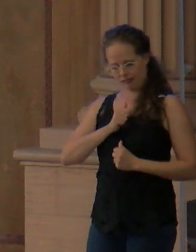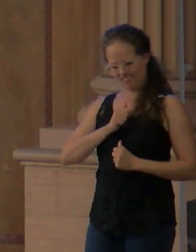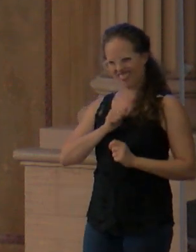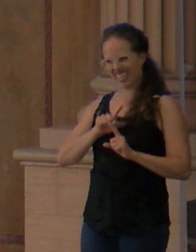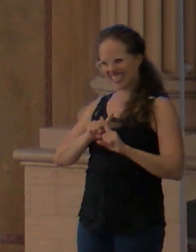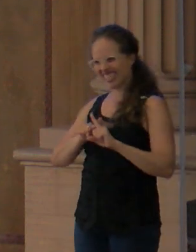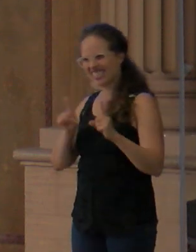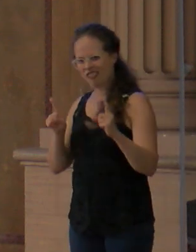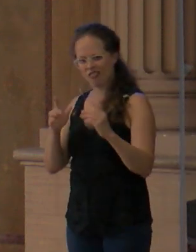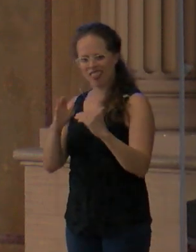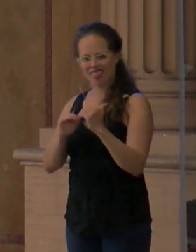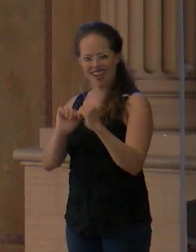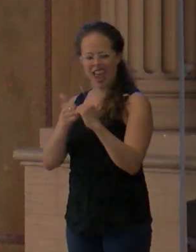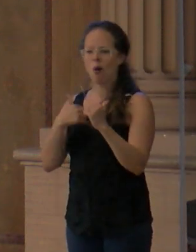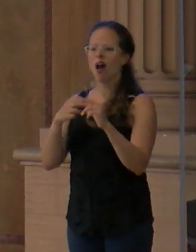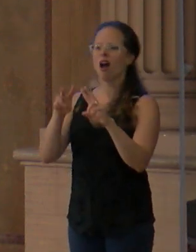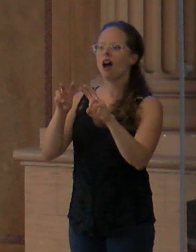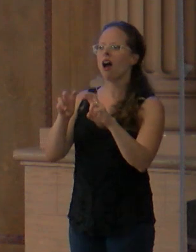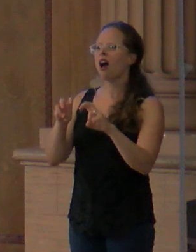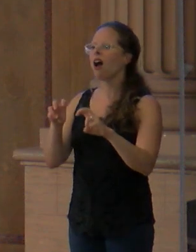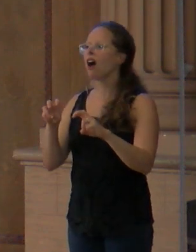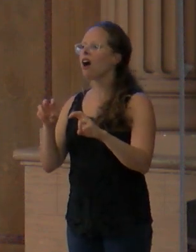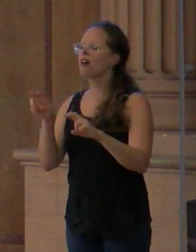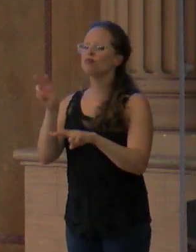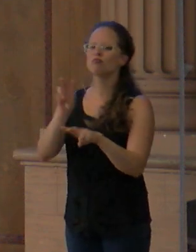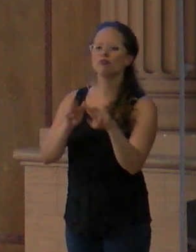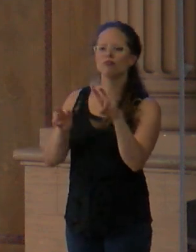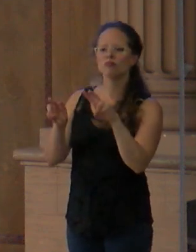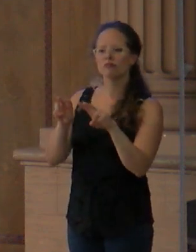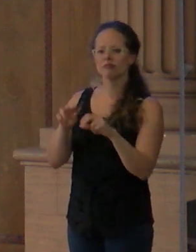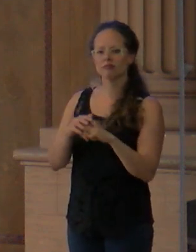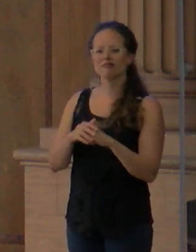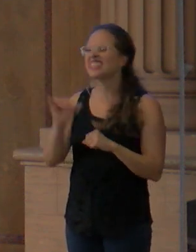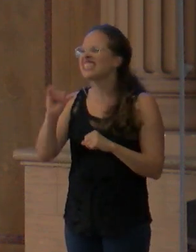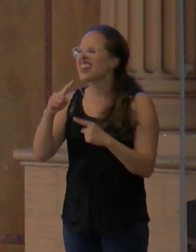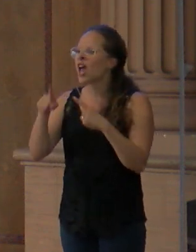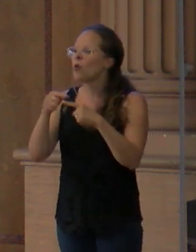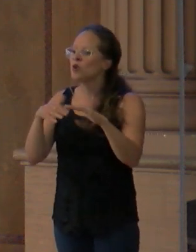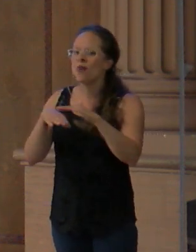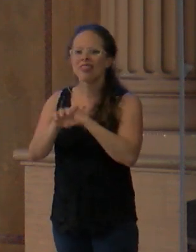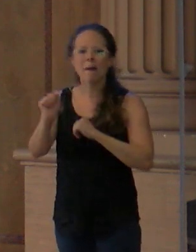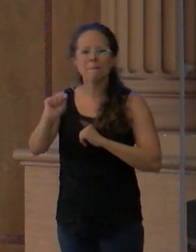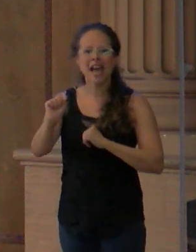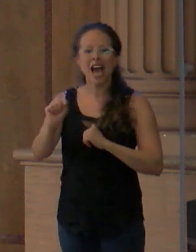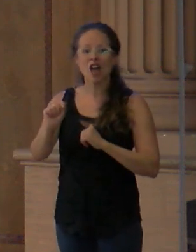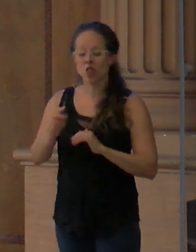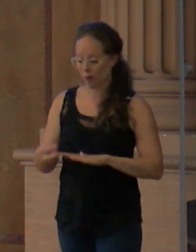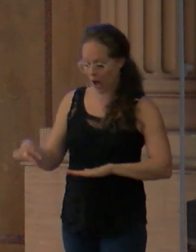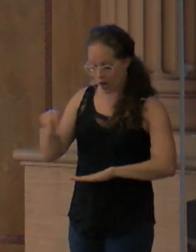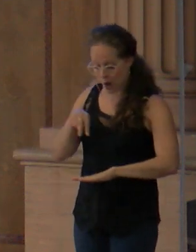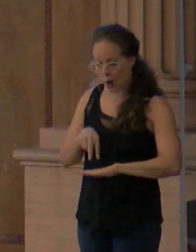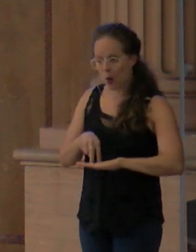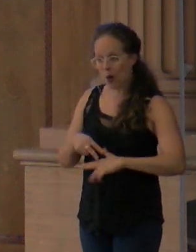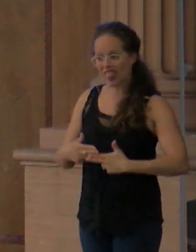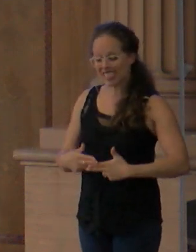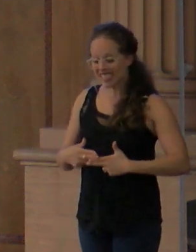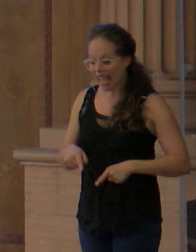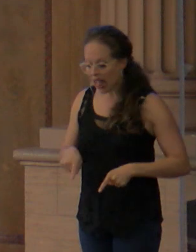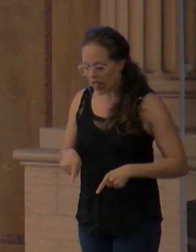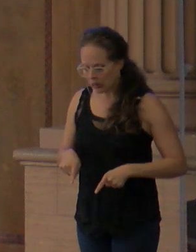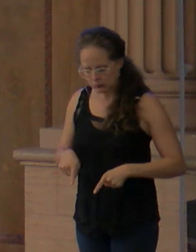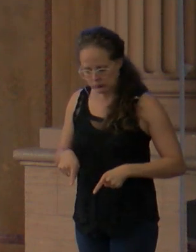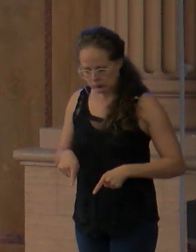the honest weights and measures. It's like when we step on the bathroom scale to weigh ourselves and we don't like what we see, so push down on the towel rack a little